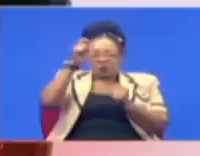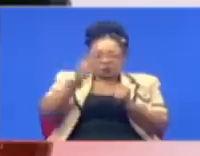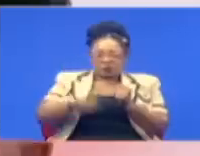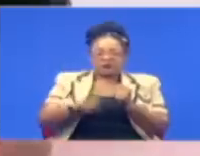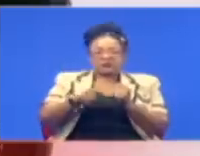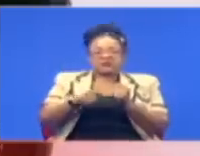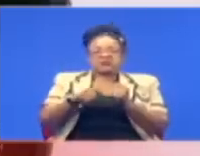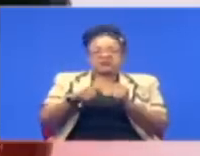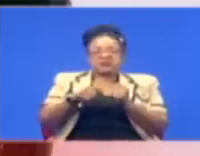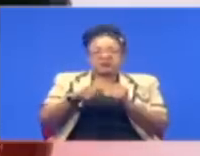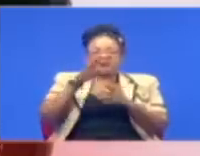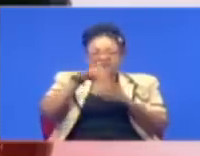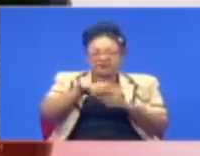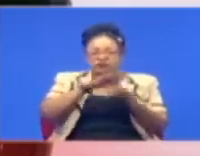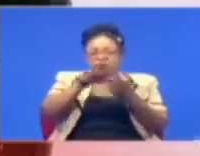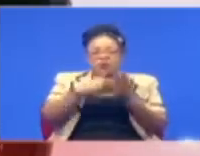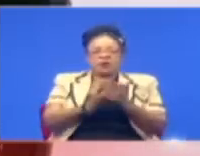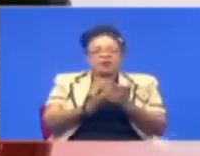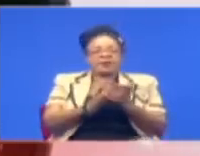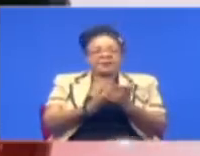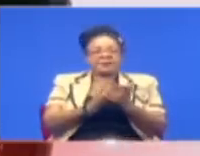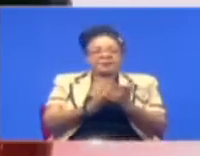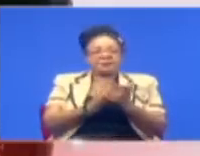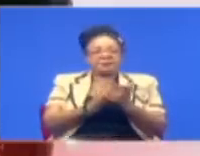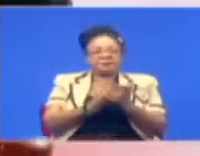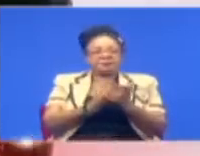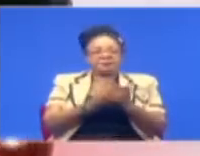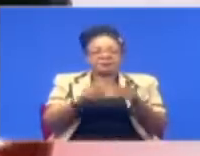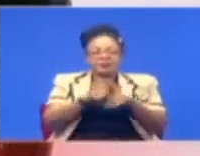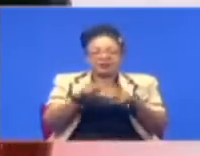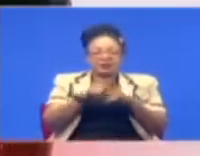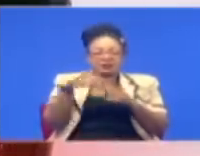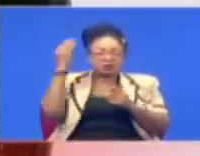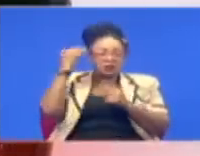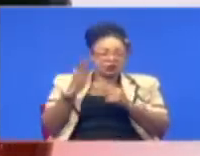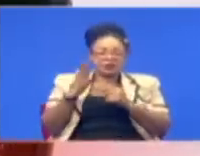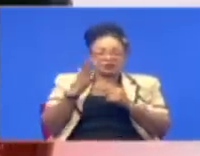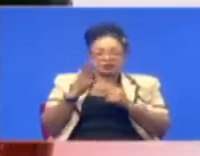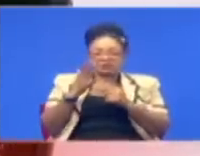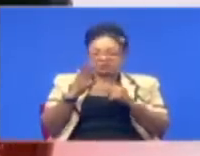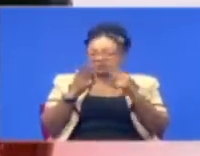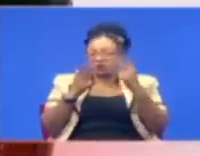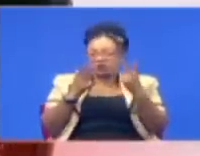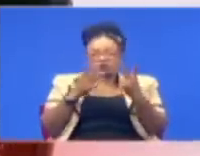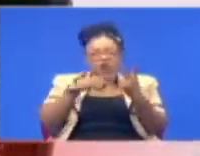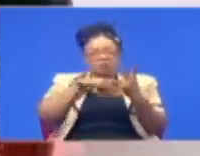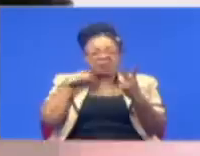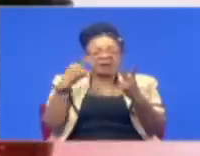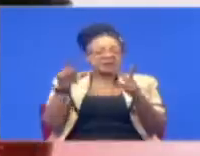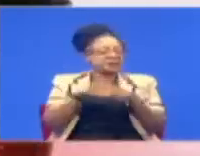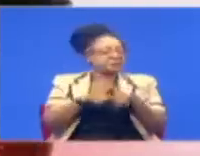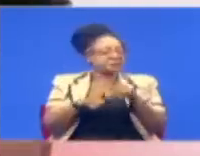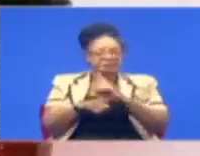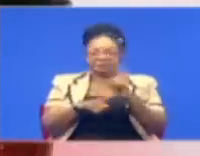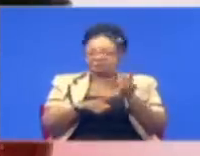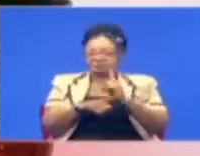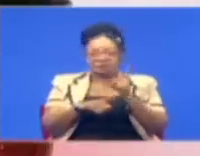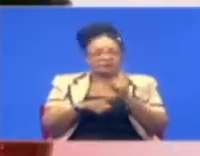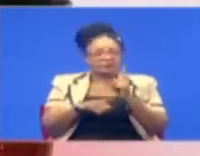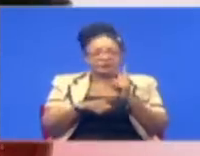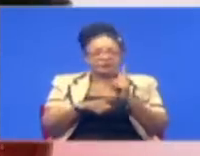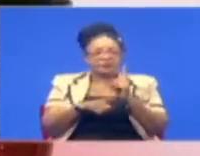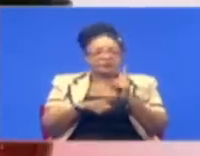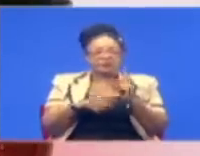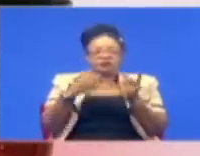all. We know as lawyers that no two murders are the same. So to have